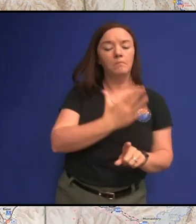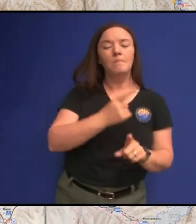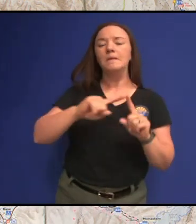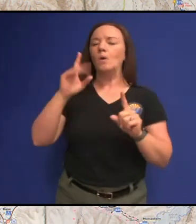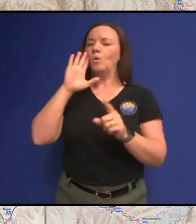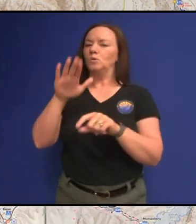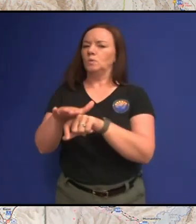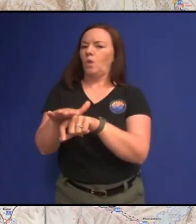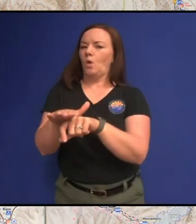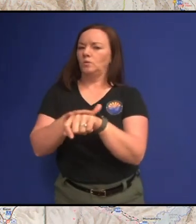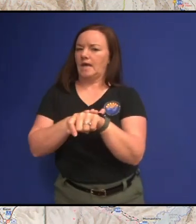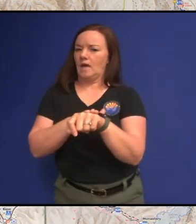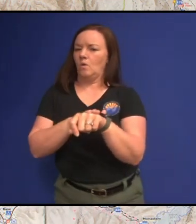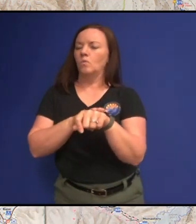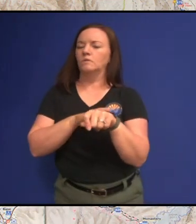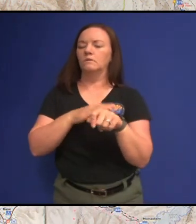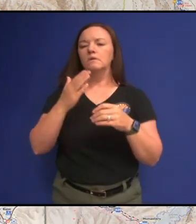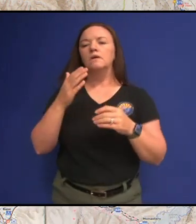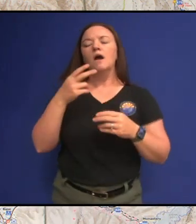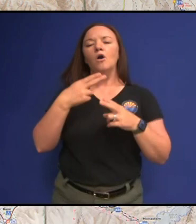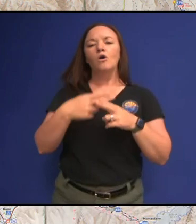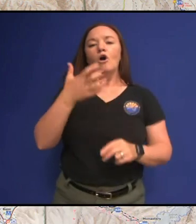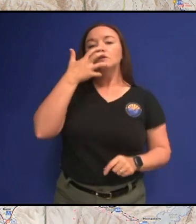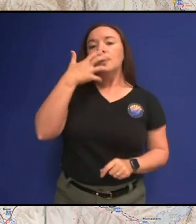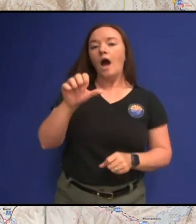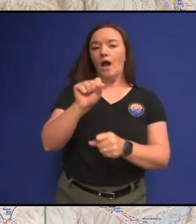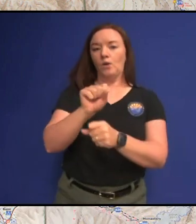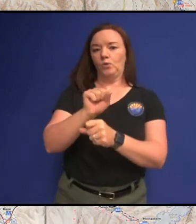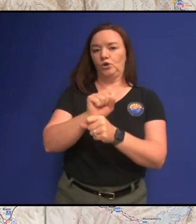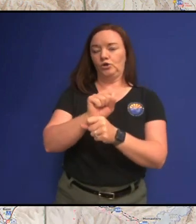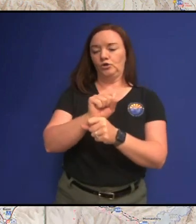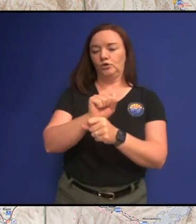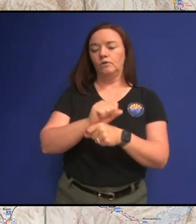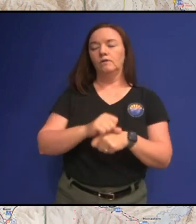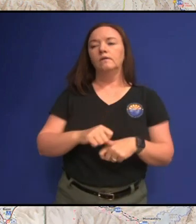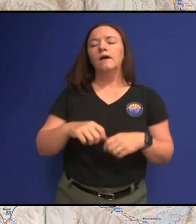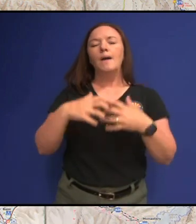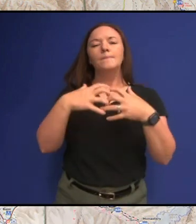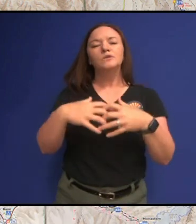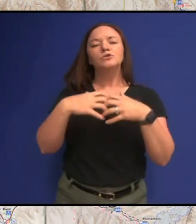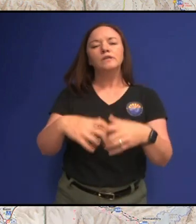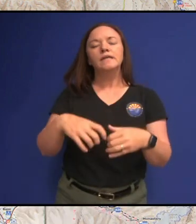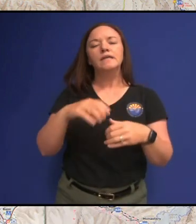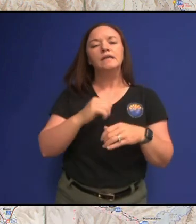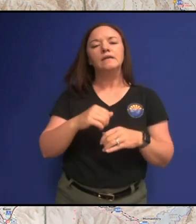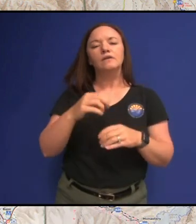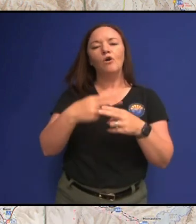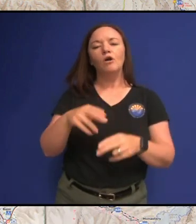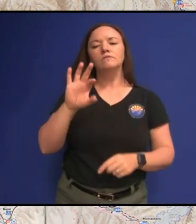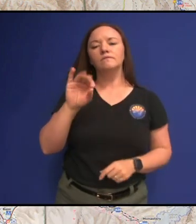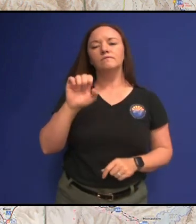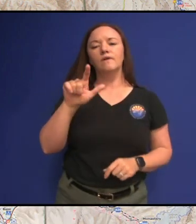we call hot work. So the way a feller buncher works is it